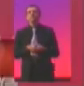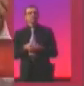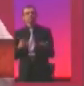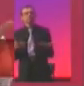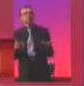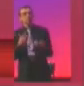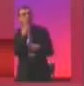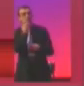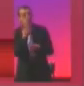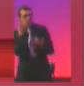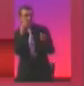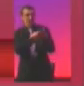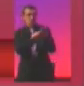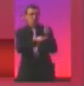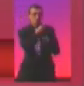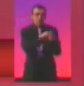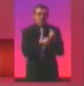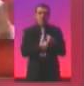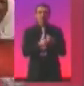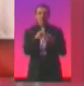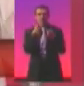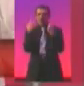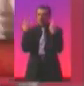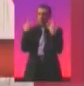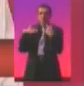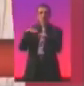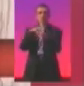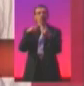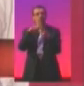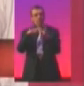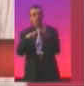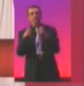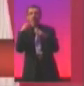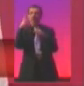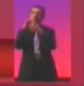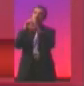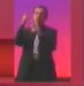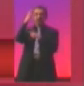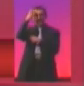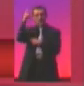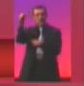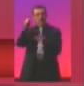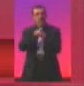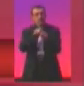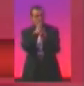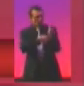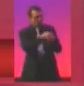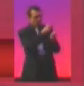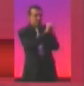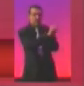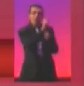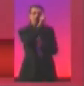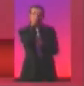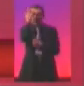So boldness in economics, politics, on climate change, and in relation to the state too. Markets need our values, but so does the